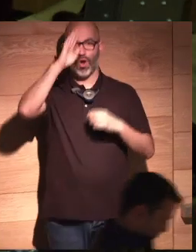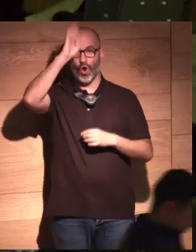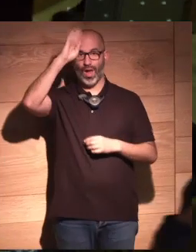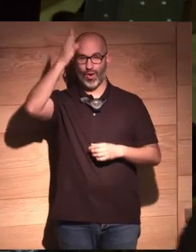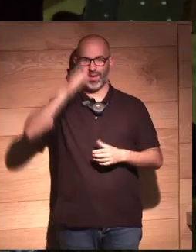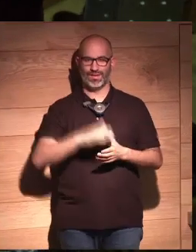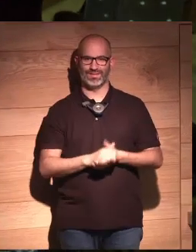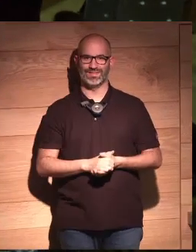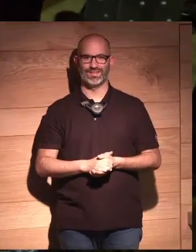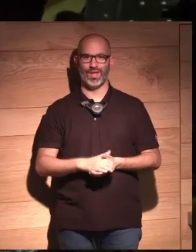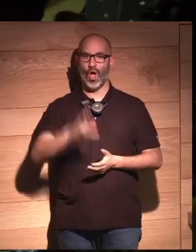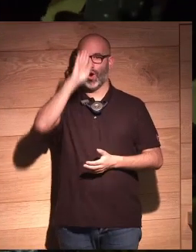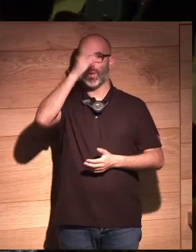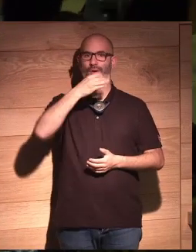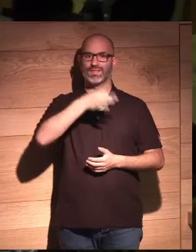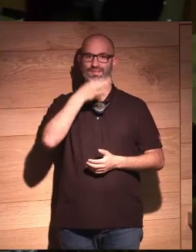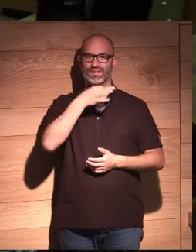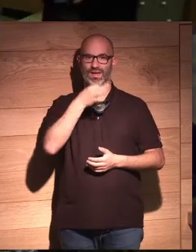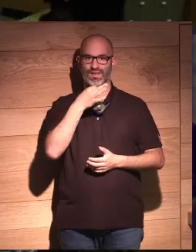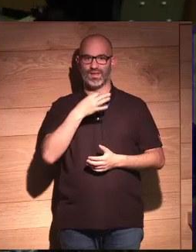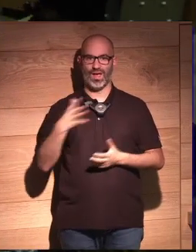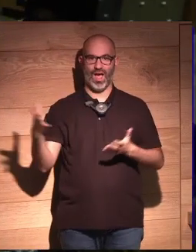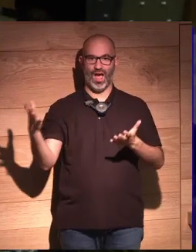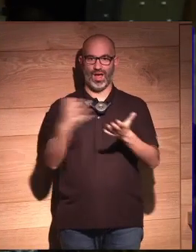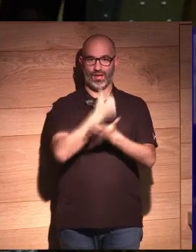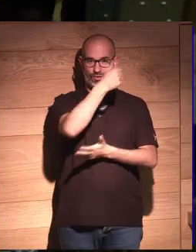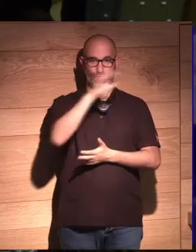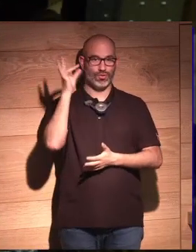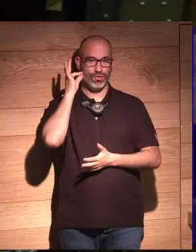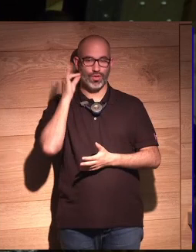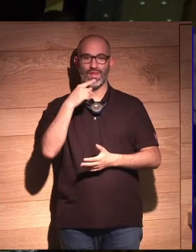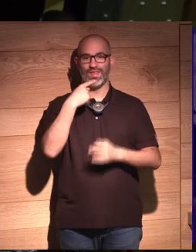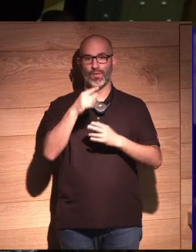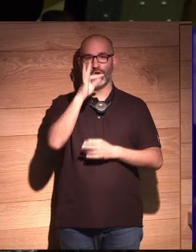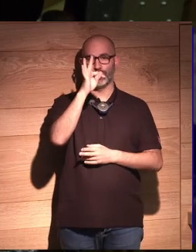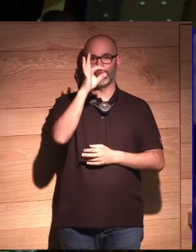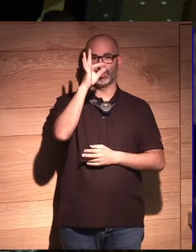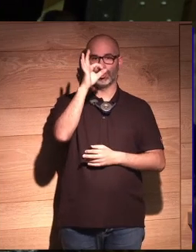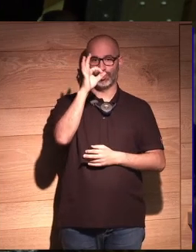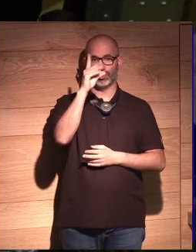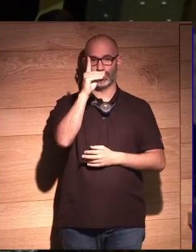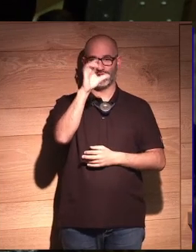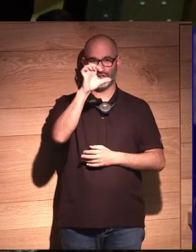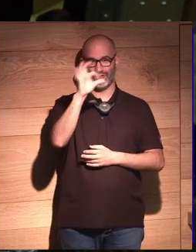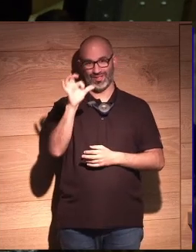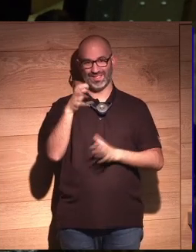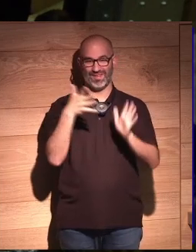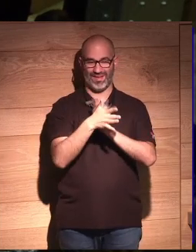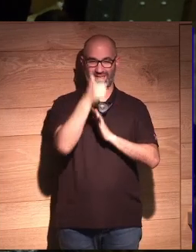Hola, hola, aquí. Buenas tardes a... Hello to